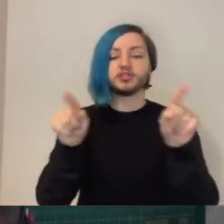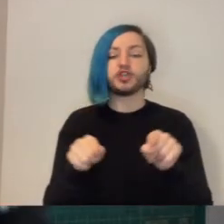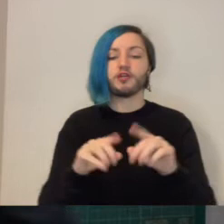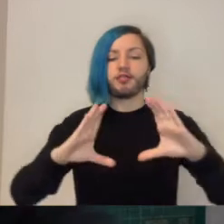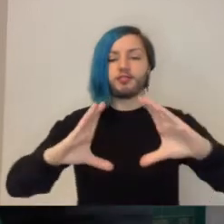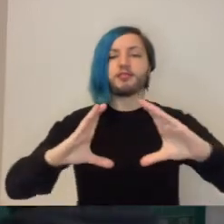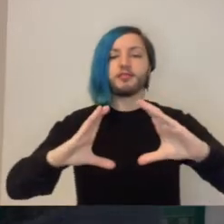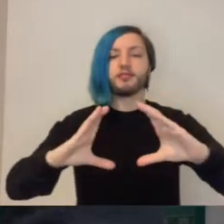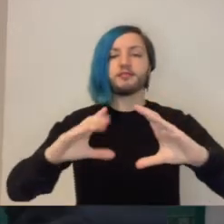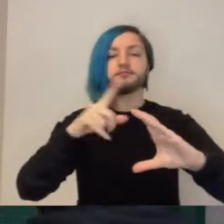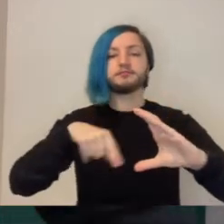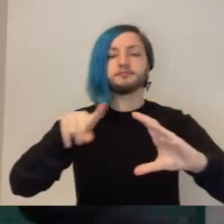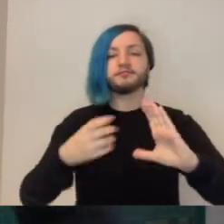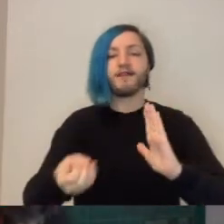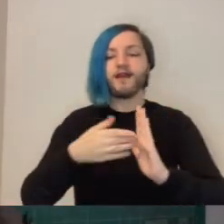circle.